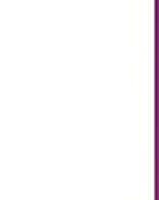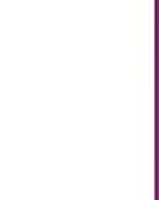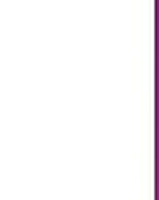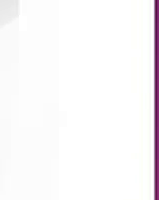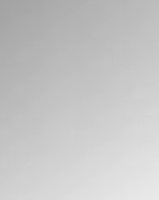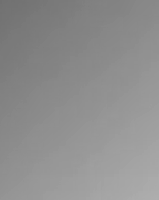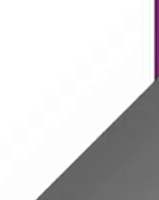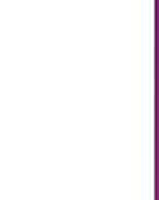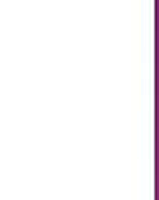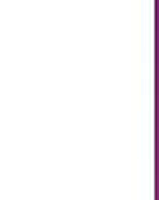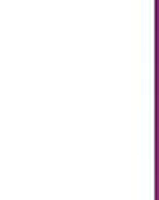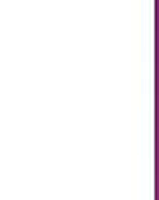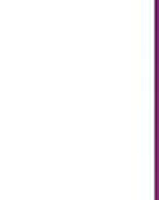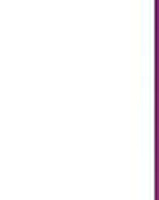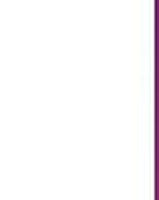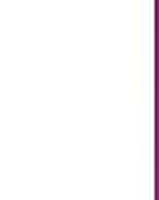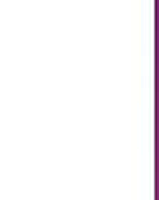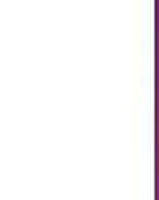workplace.